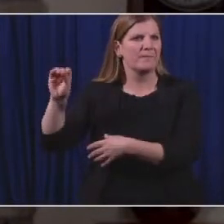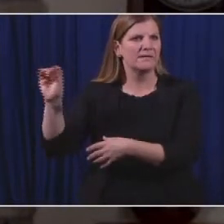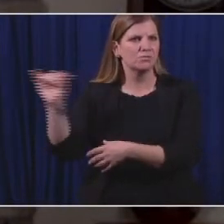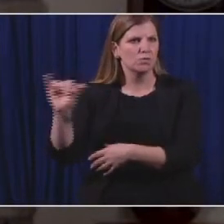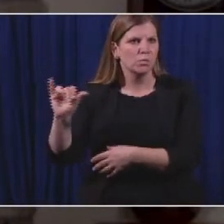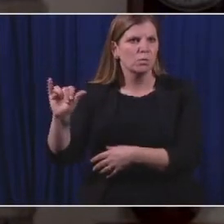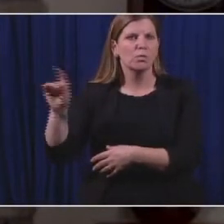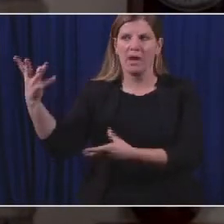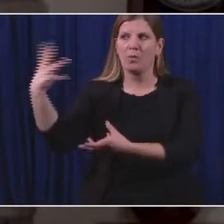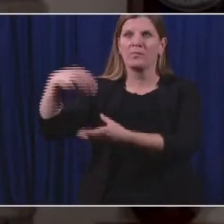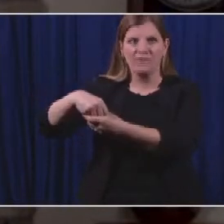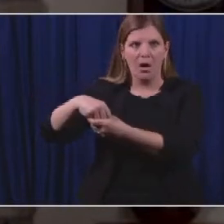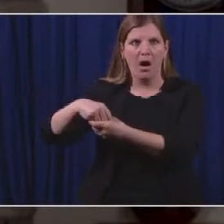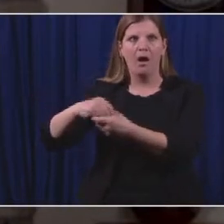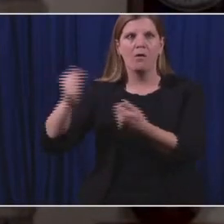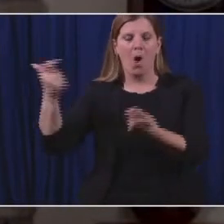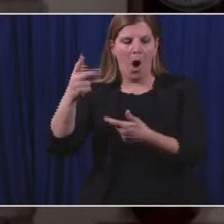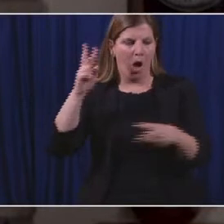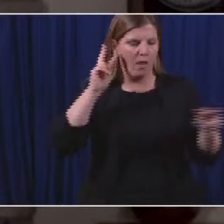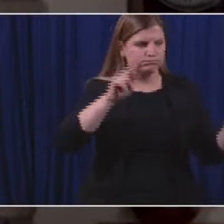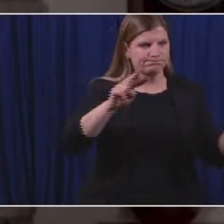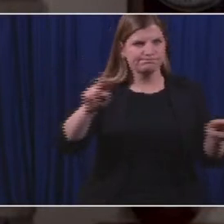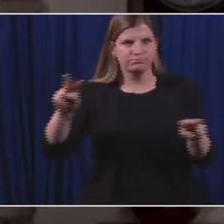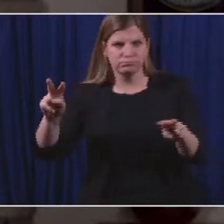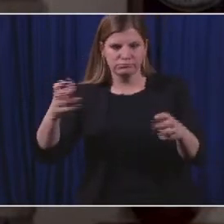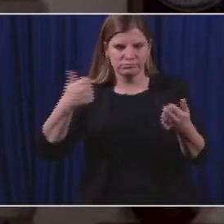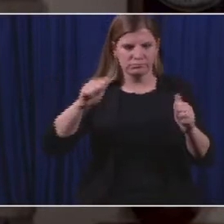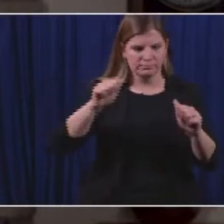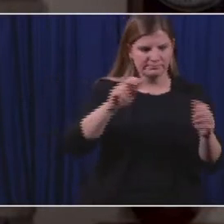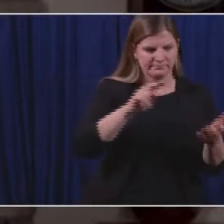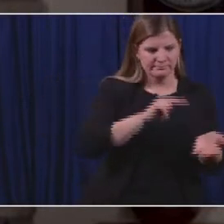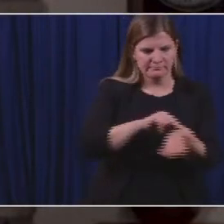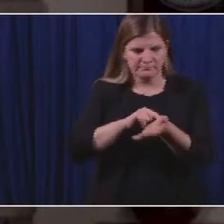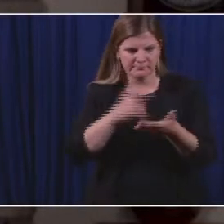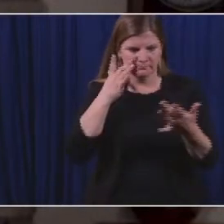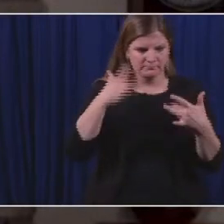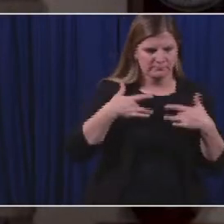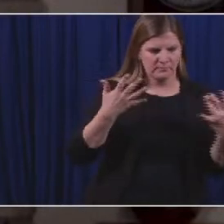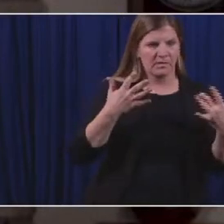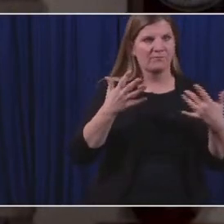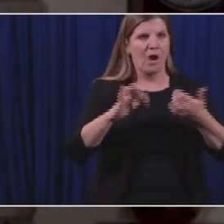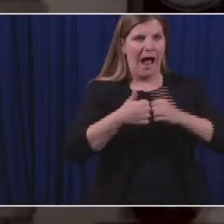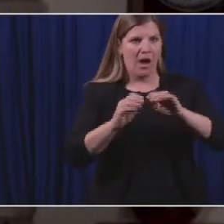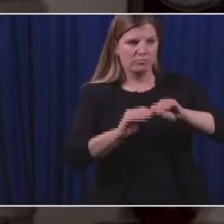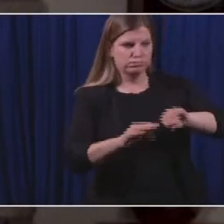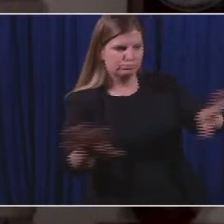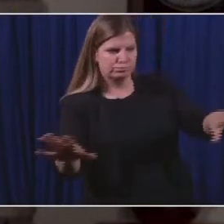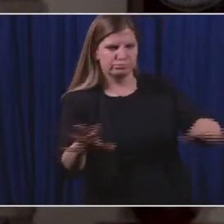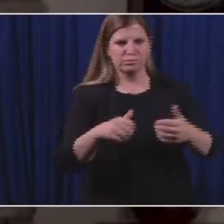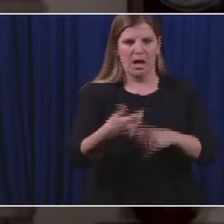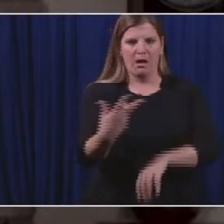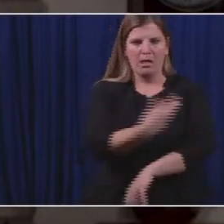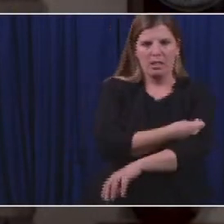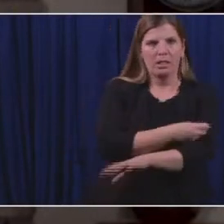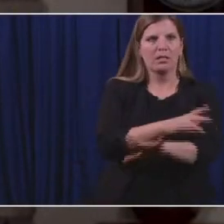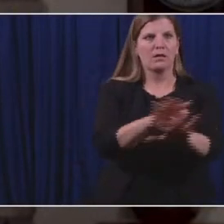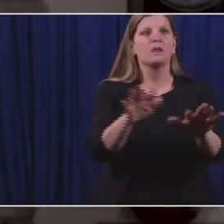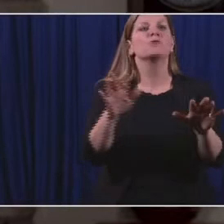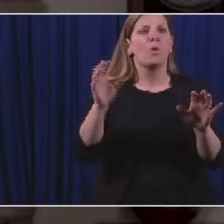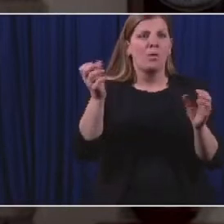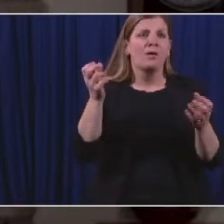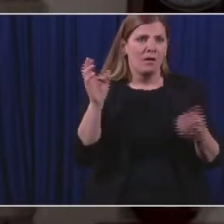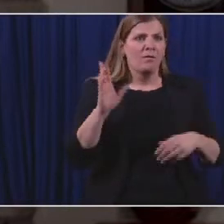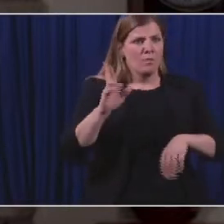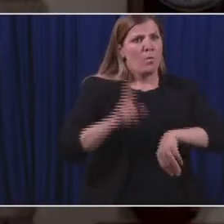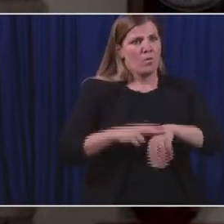Pharmaceutical companies are going to be involved in the distribution. So a lot of moving parts. You also